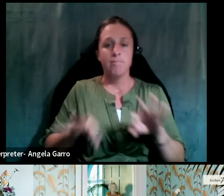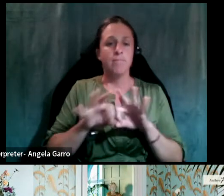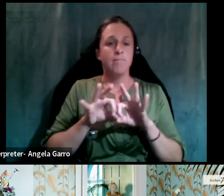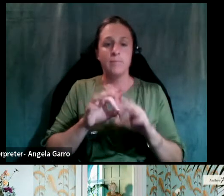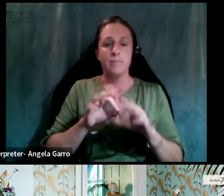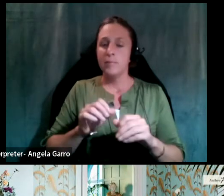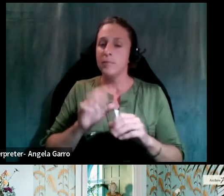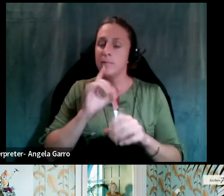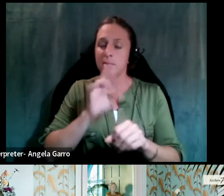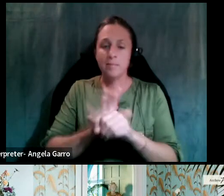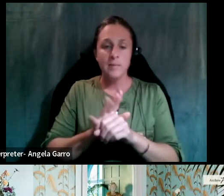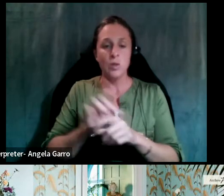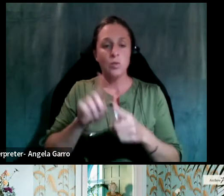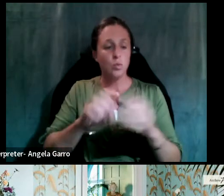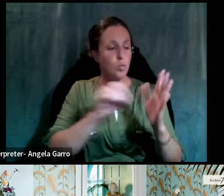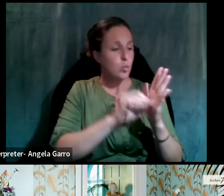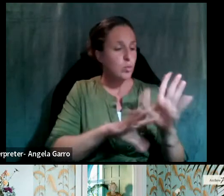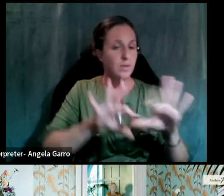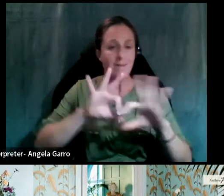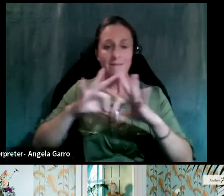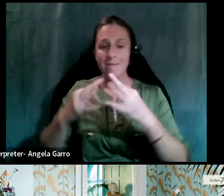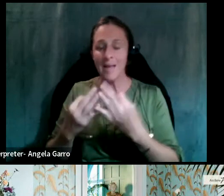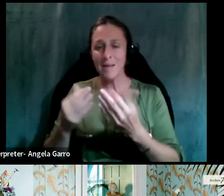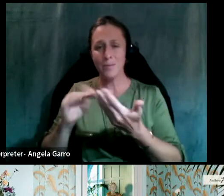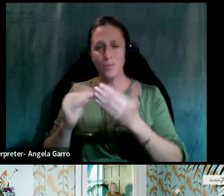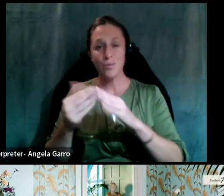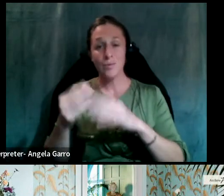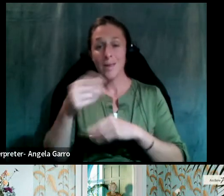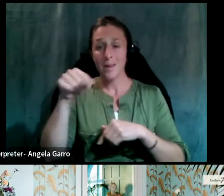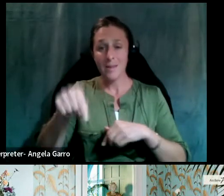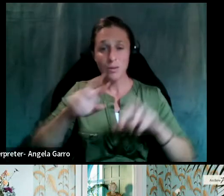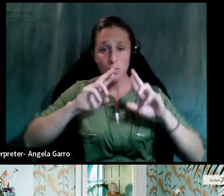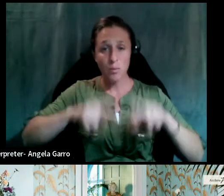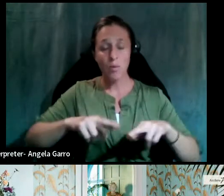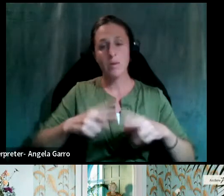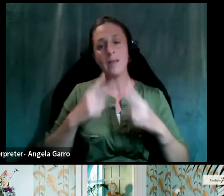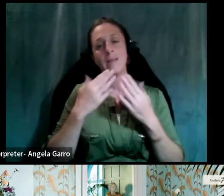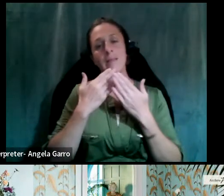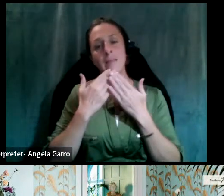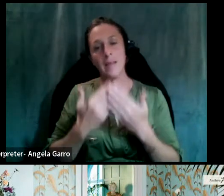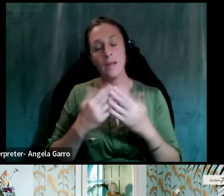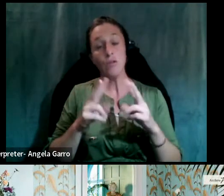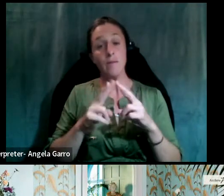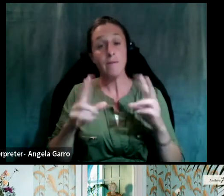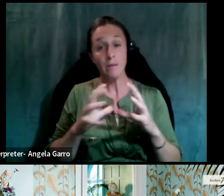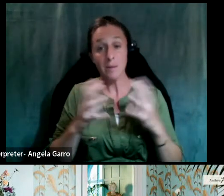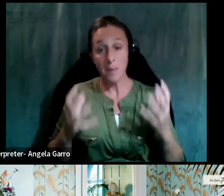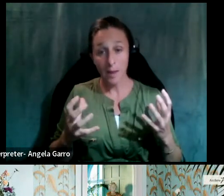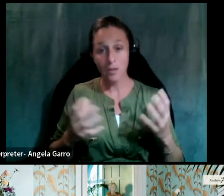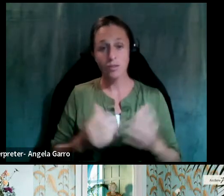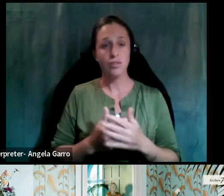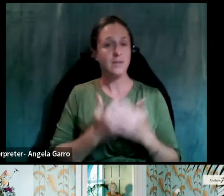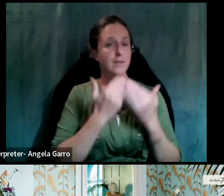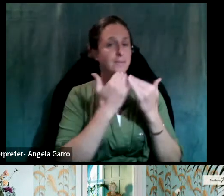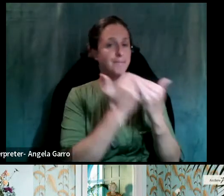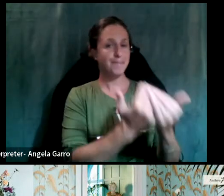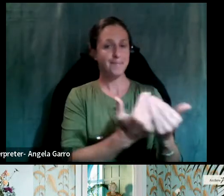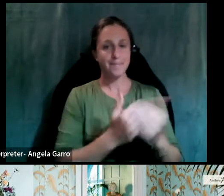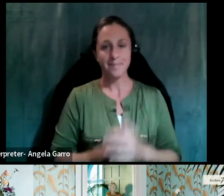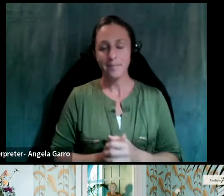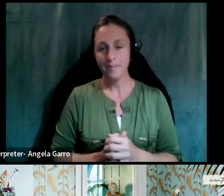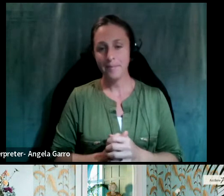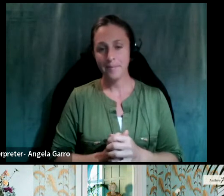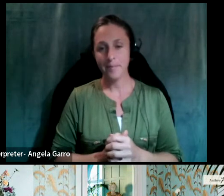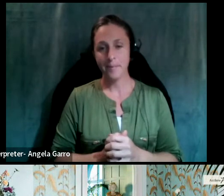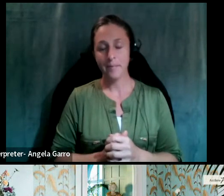our communities, and to this report. Thank you very much. Thank you. Thank you.